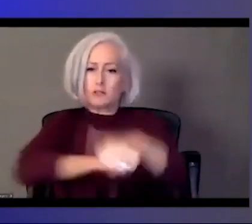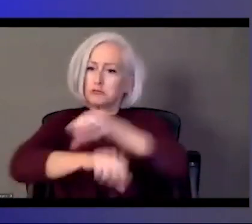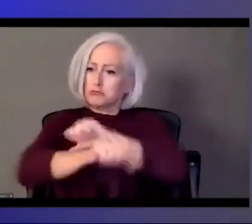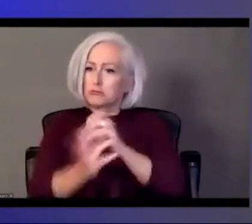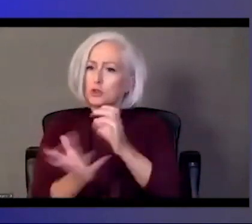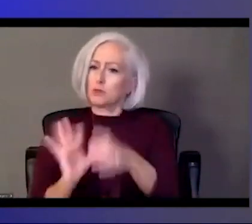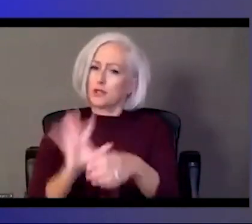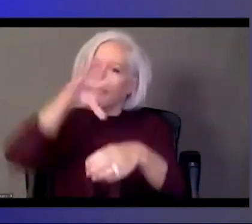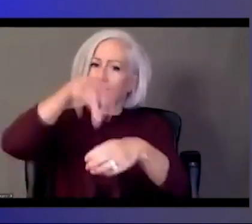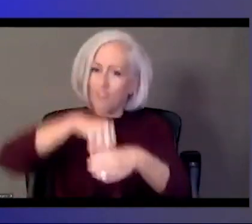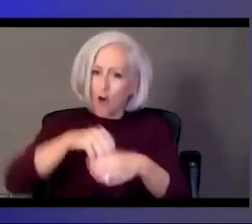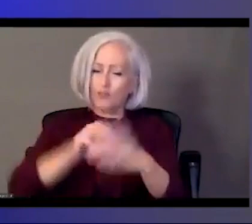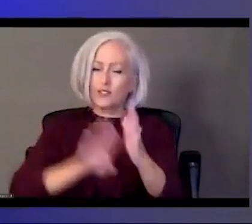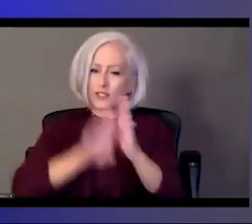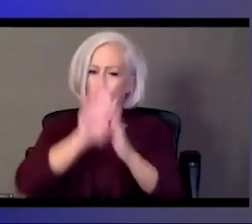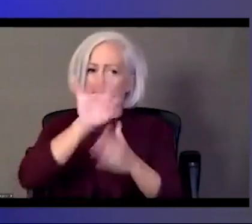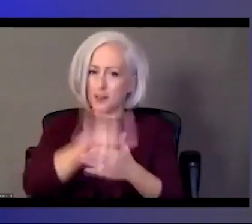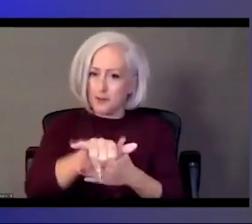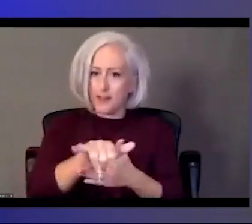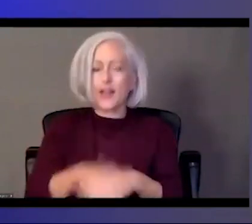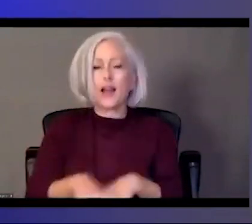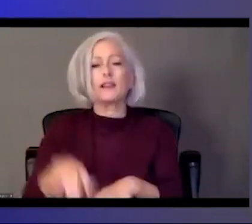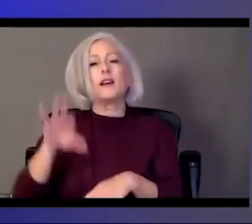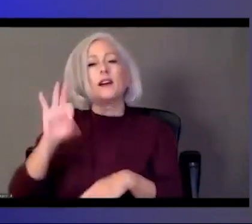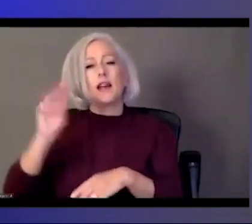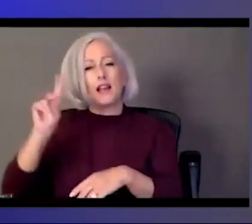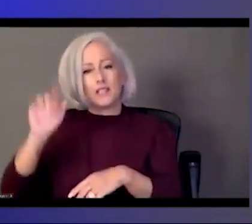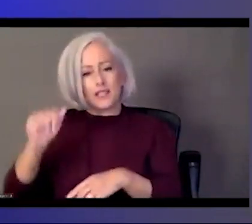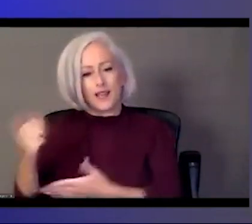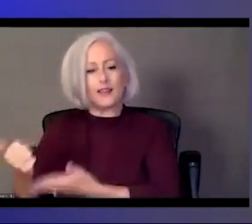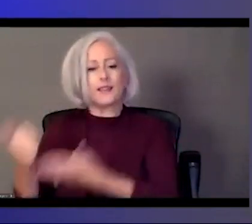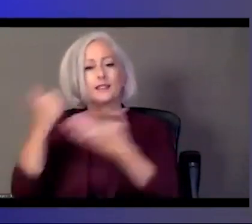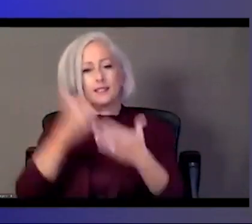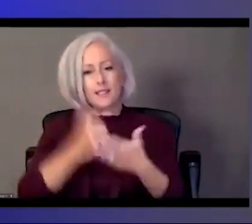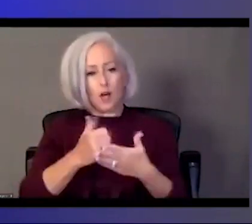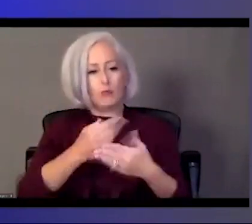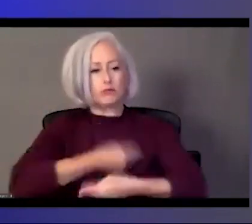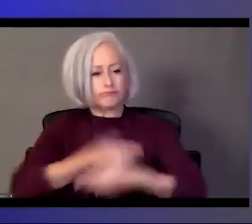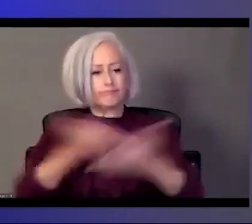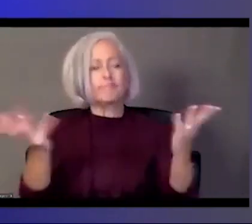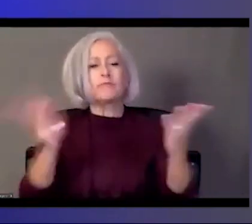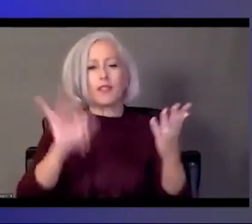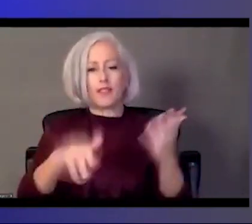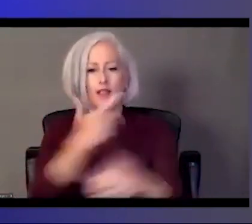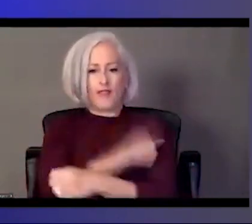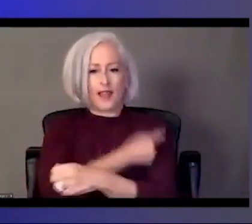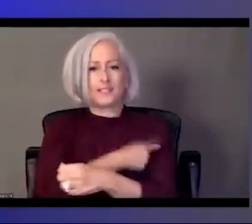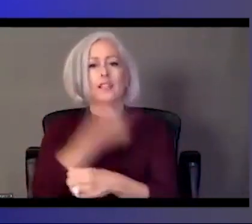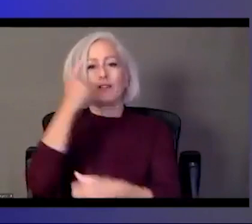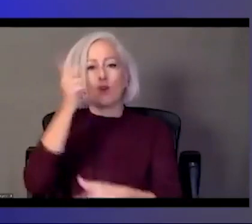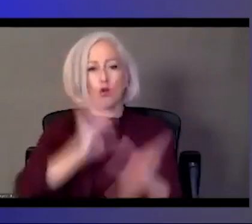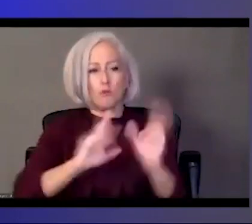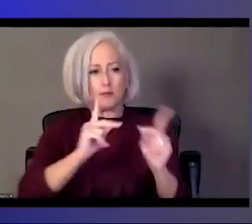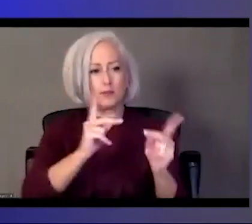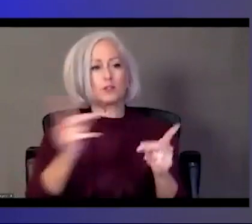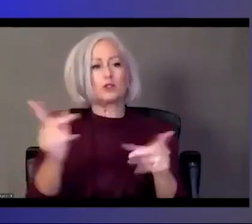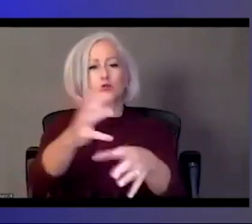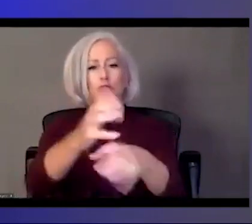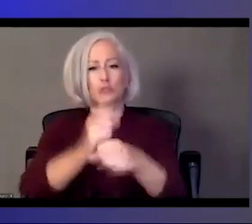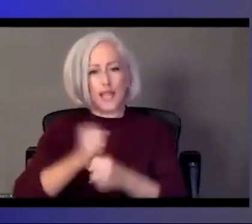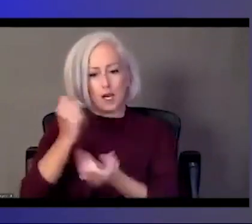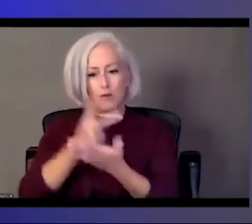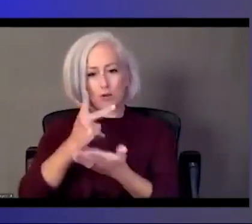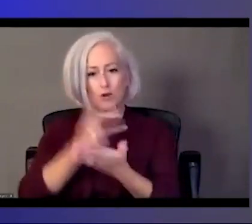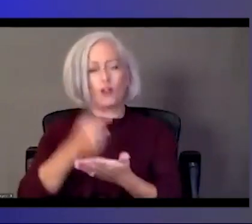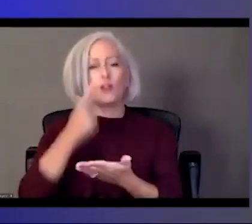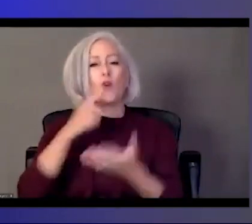efforts in bringing these vaccines out for the population and getting the approvals, the emergency use